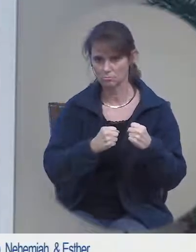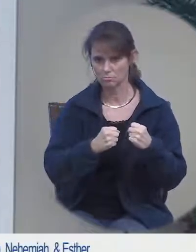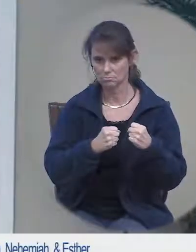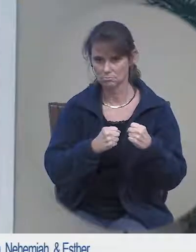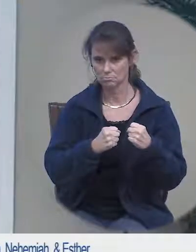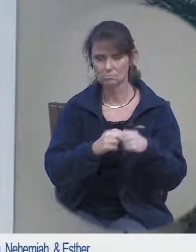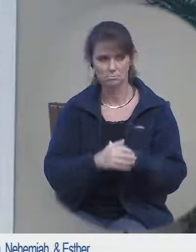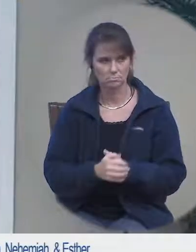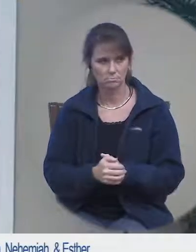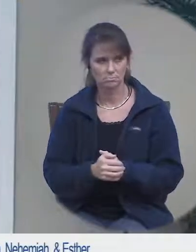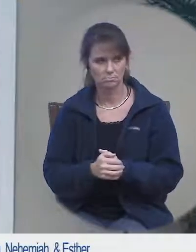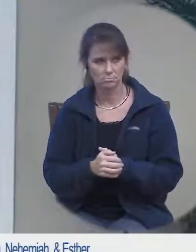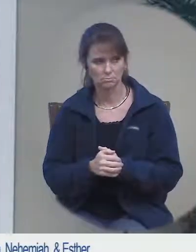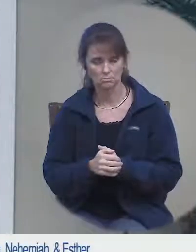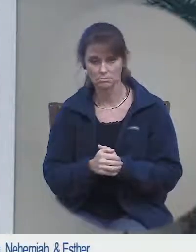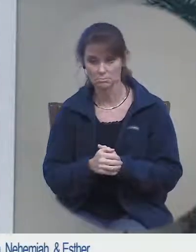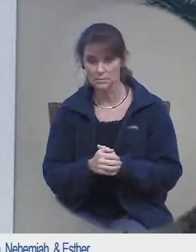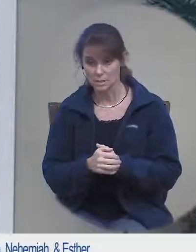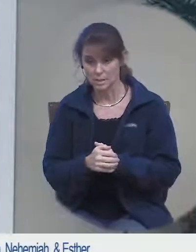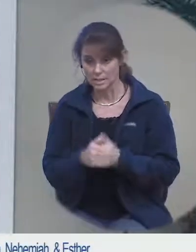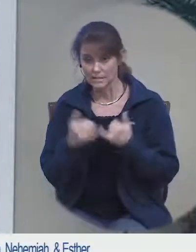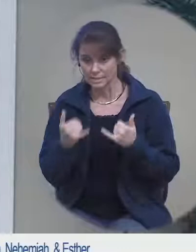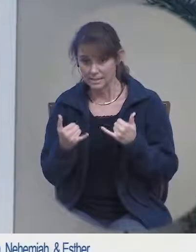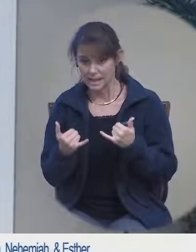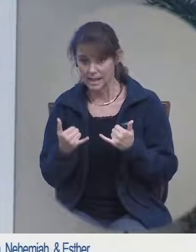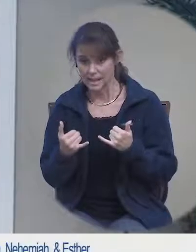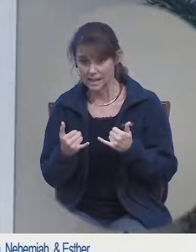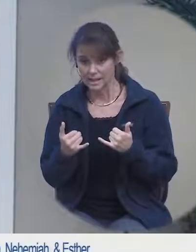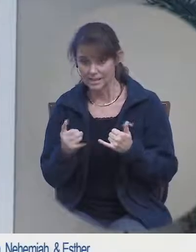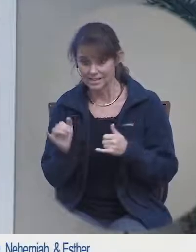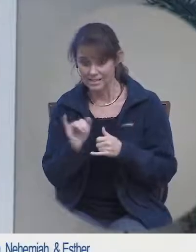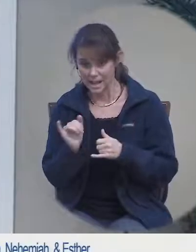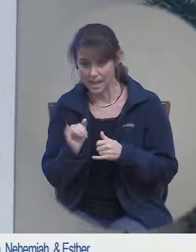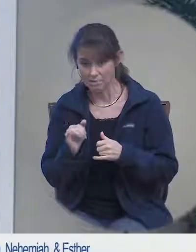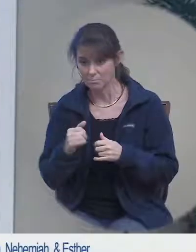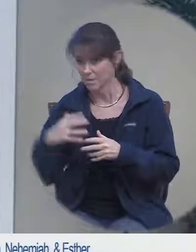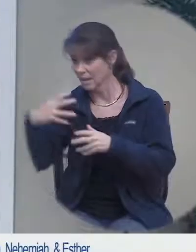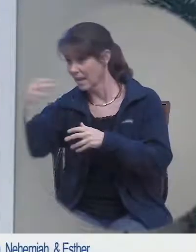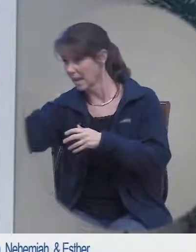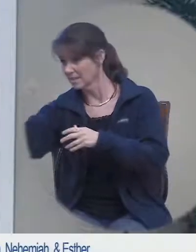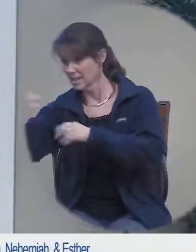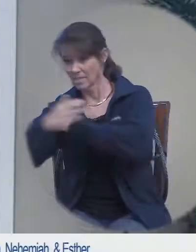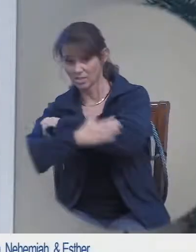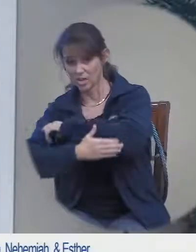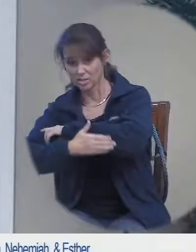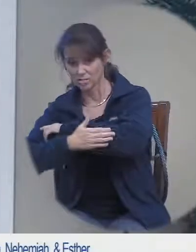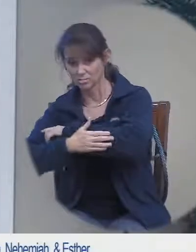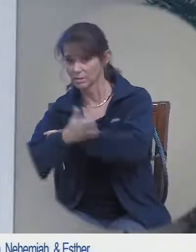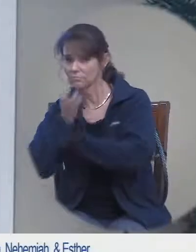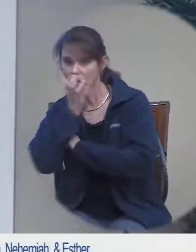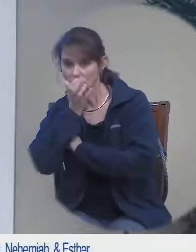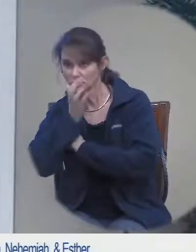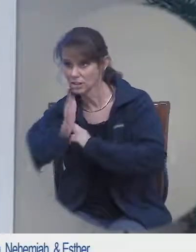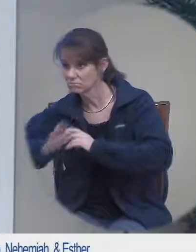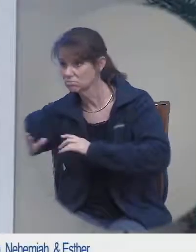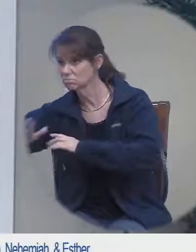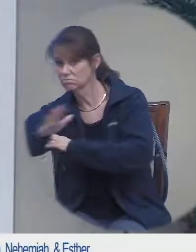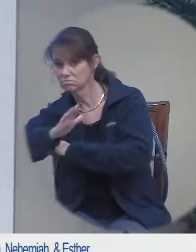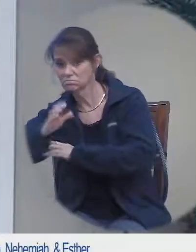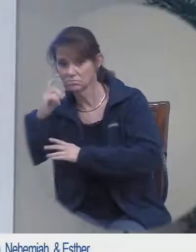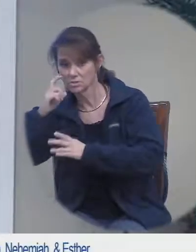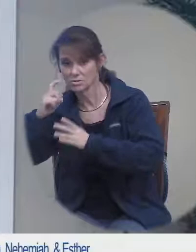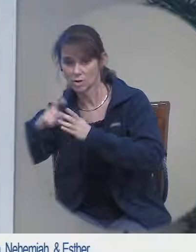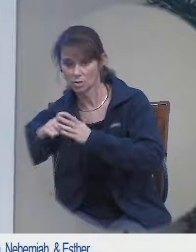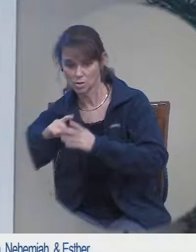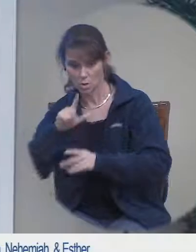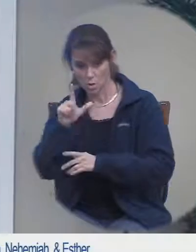the city of Louisville. I lived out there, I know what they think of it. But they realized, the leadership in this state realized Louisville